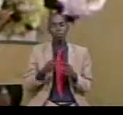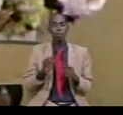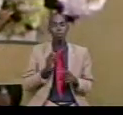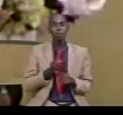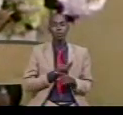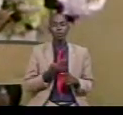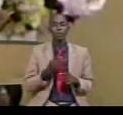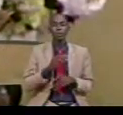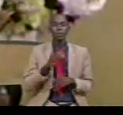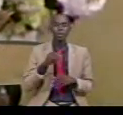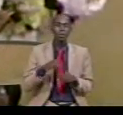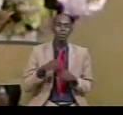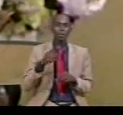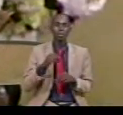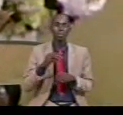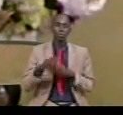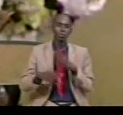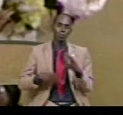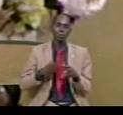global church.